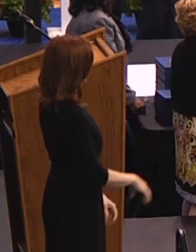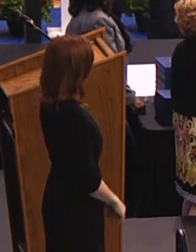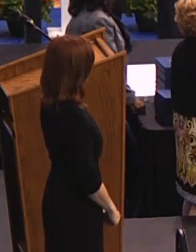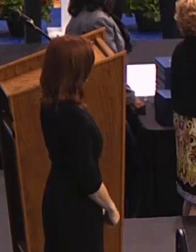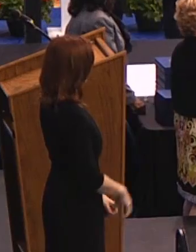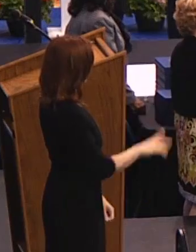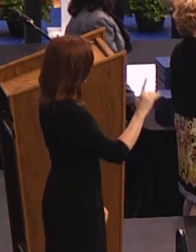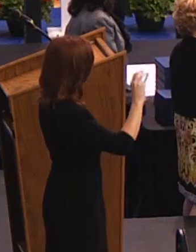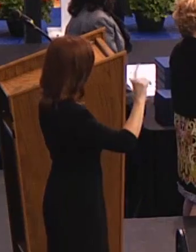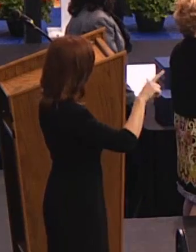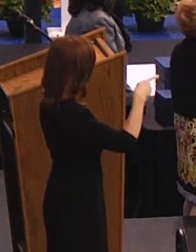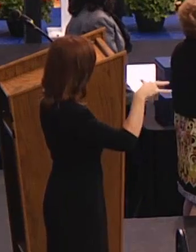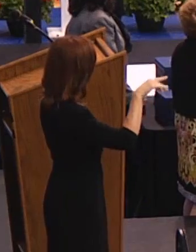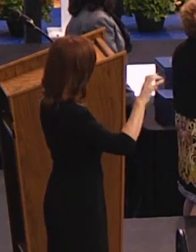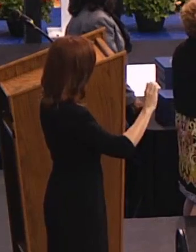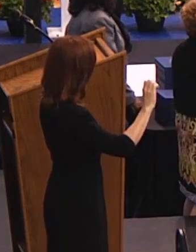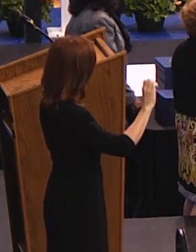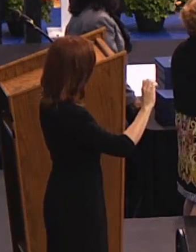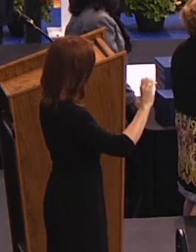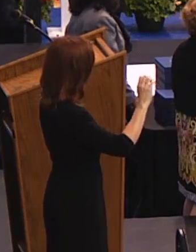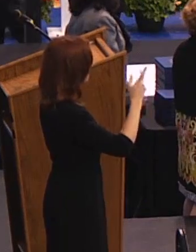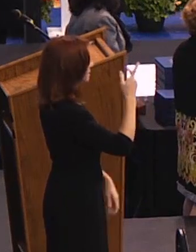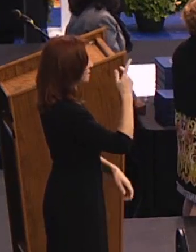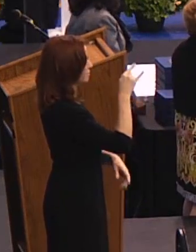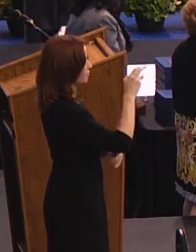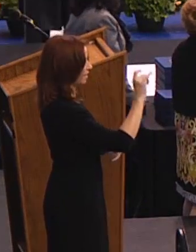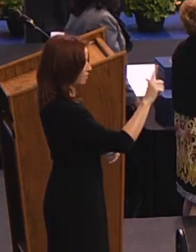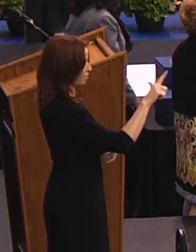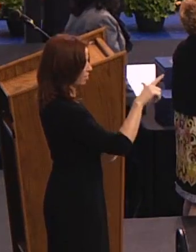Danielle Nicole Pace, Practical Nursing, Cum Laude.